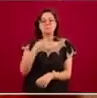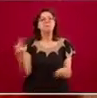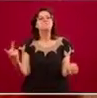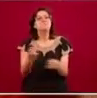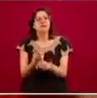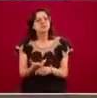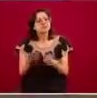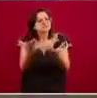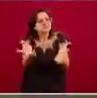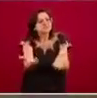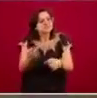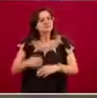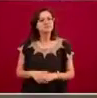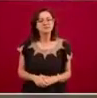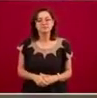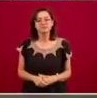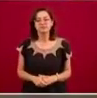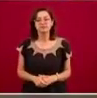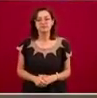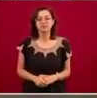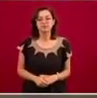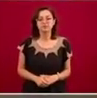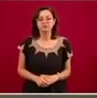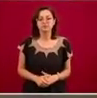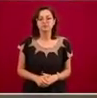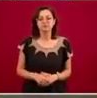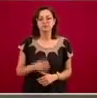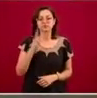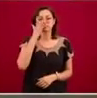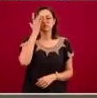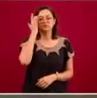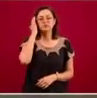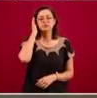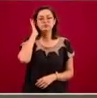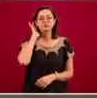What's happening with doctors in this regard?